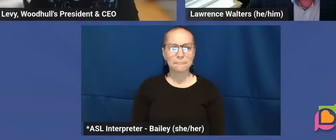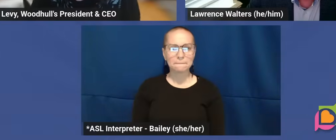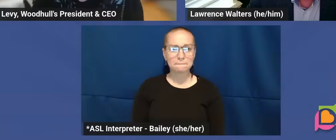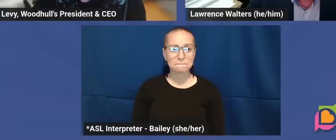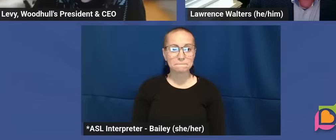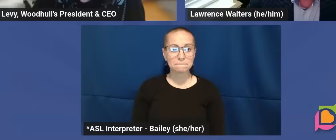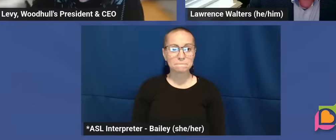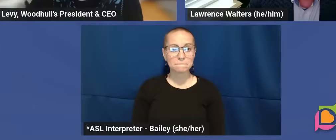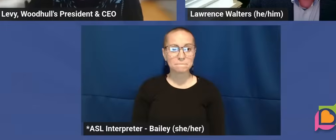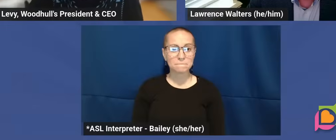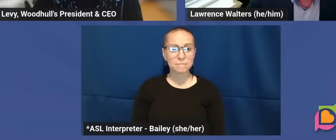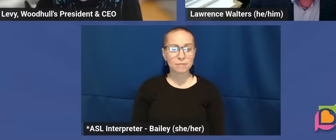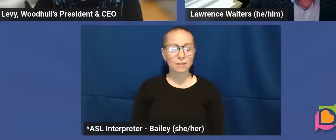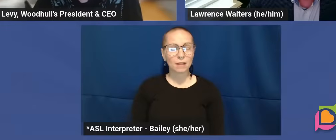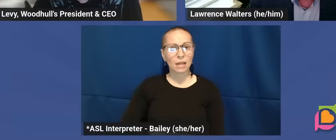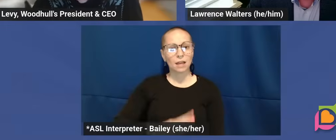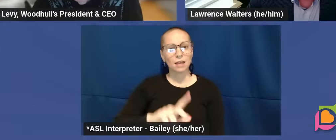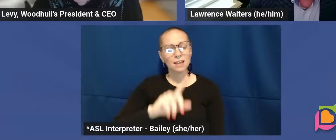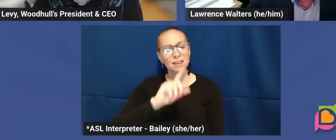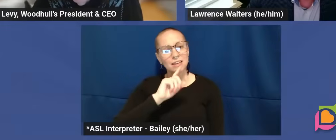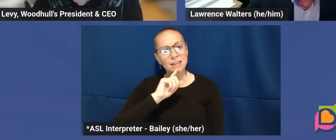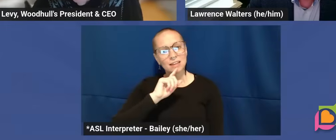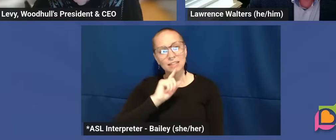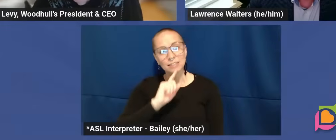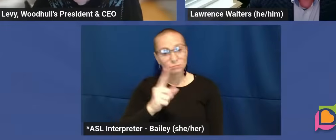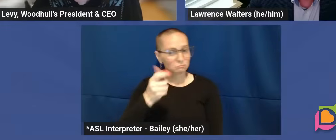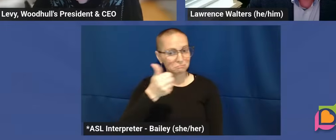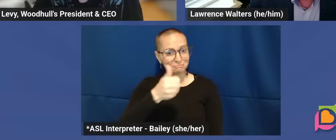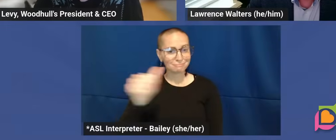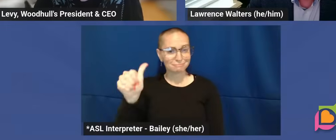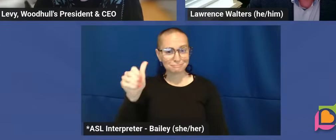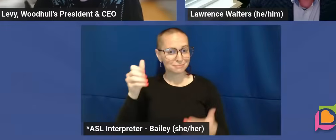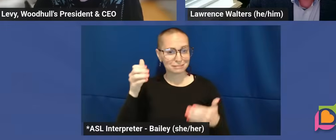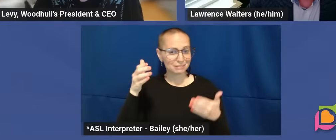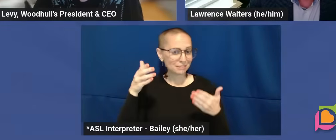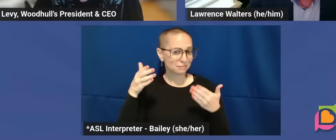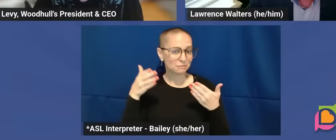Is there any way